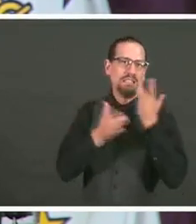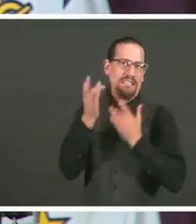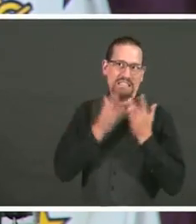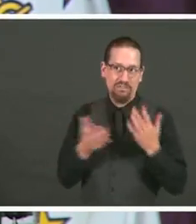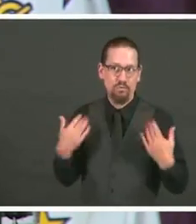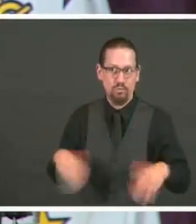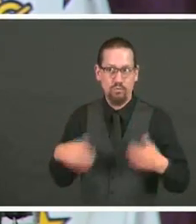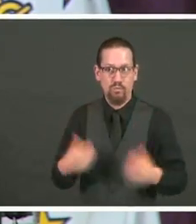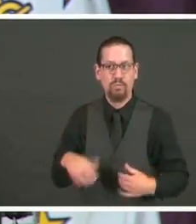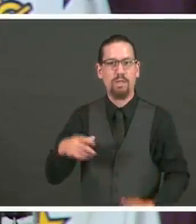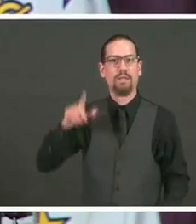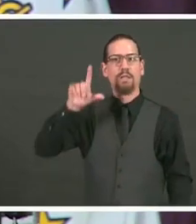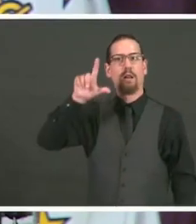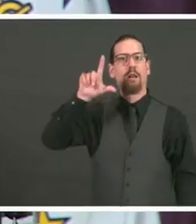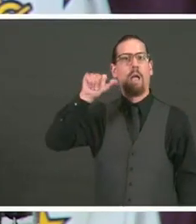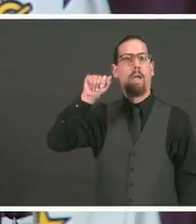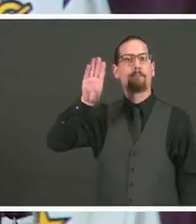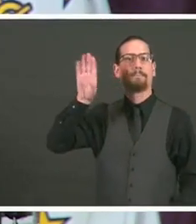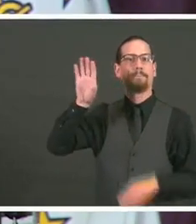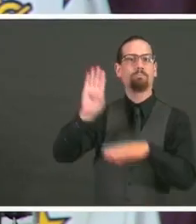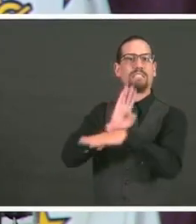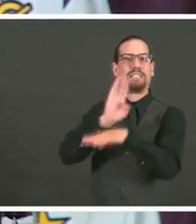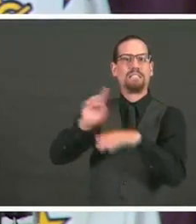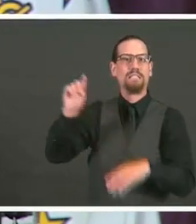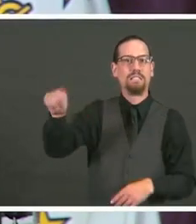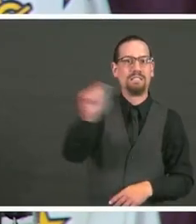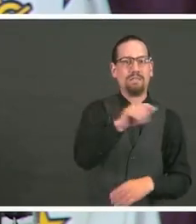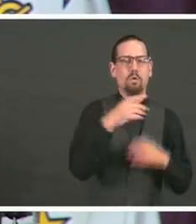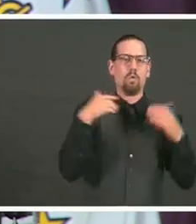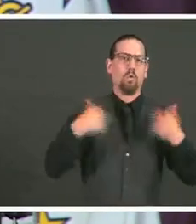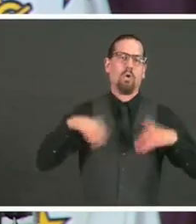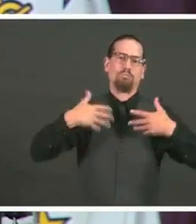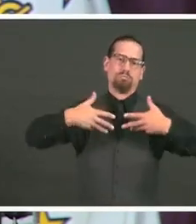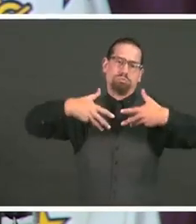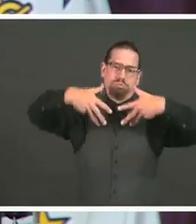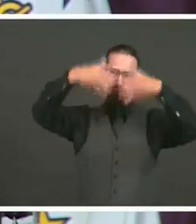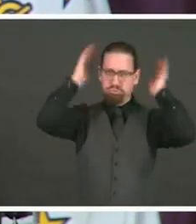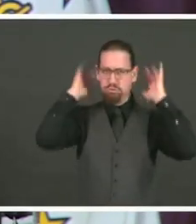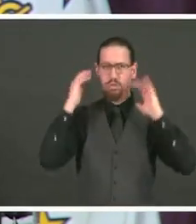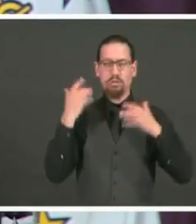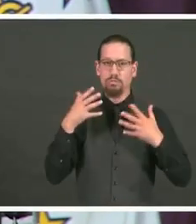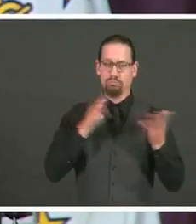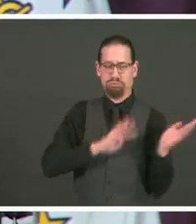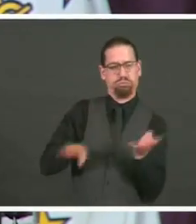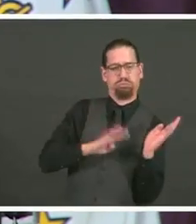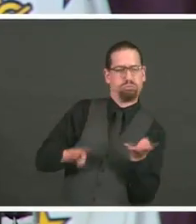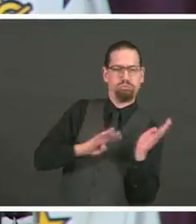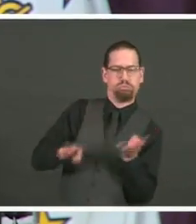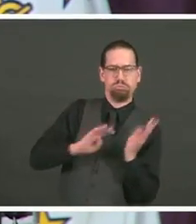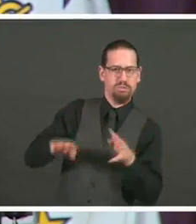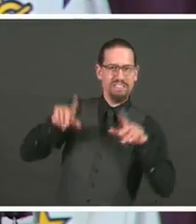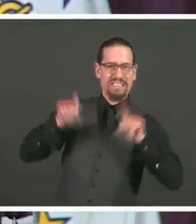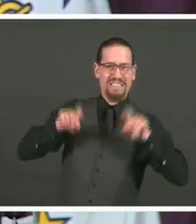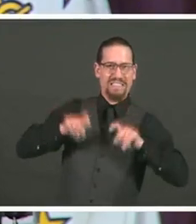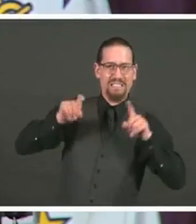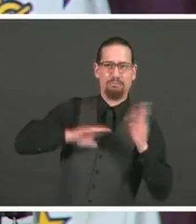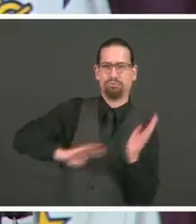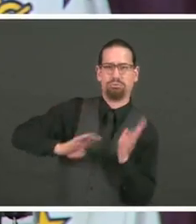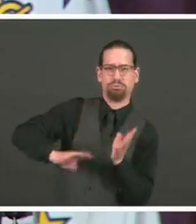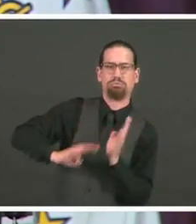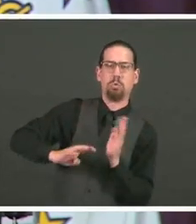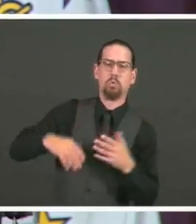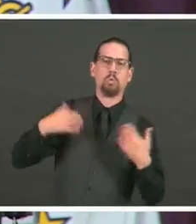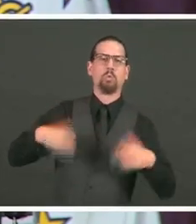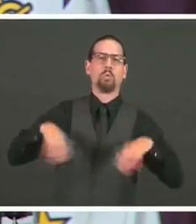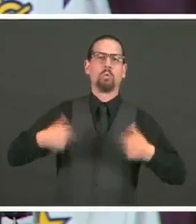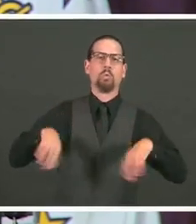And sometimes it takes as much as a week or more to get your test result, which is totally unacceptable, and we will not rest until we fix